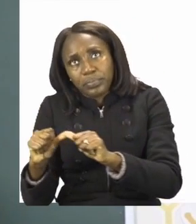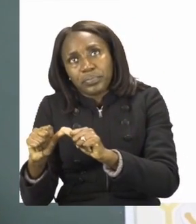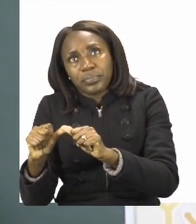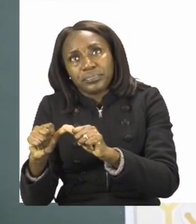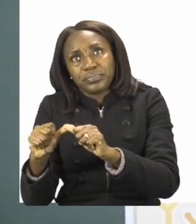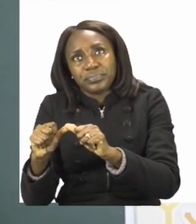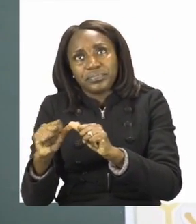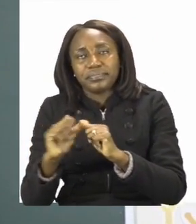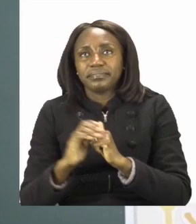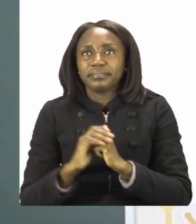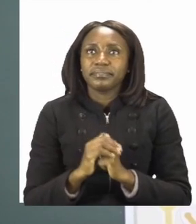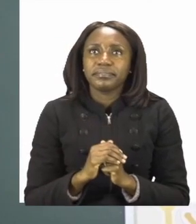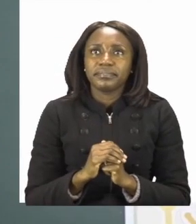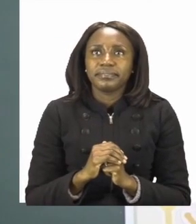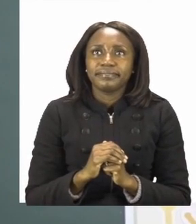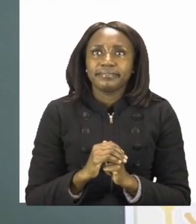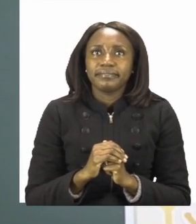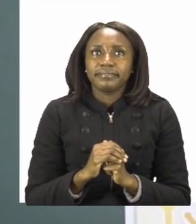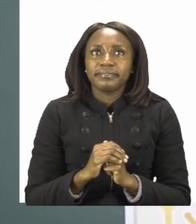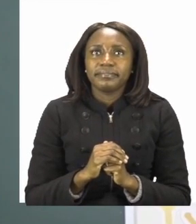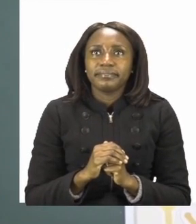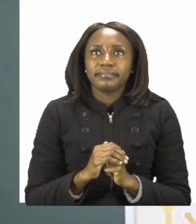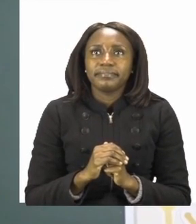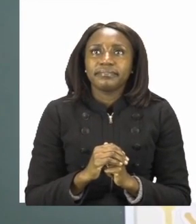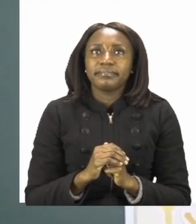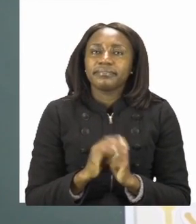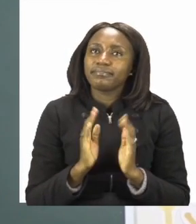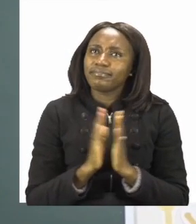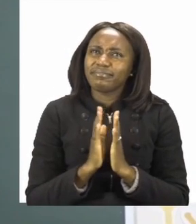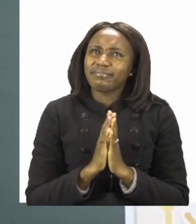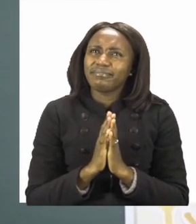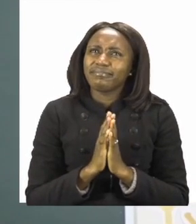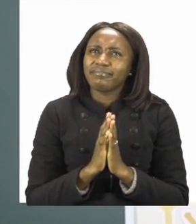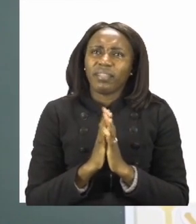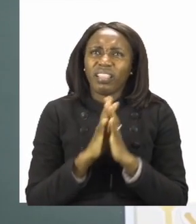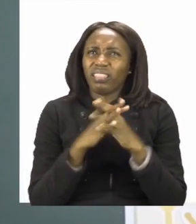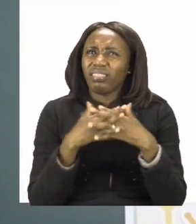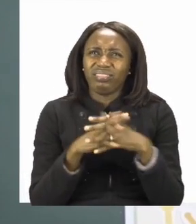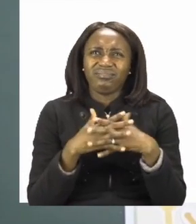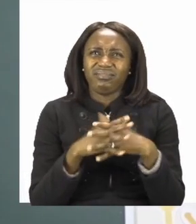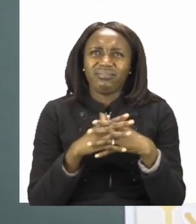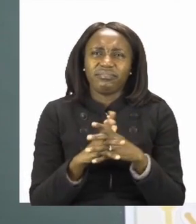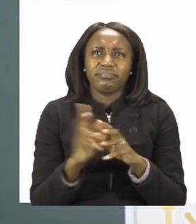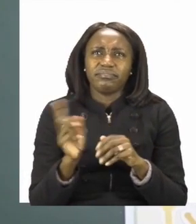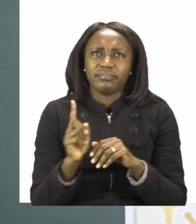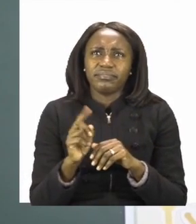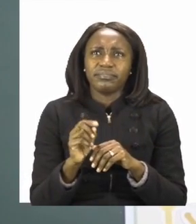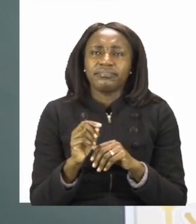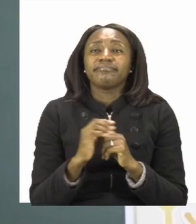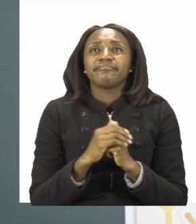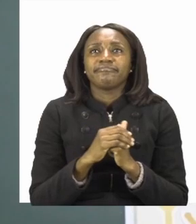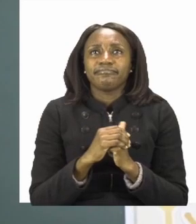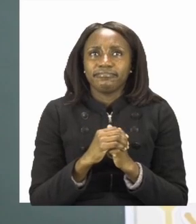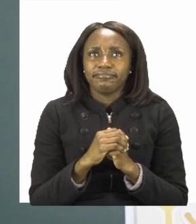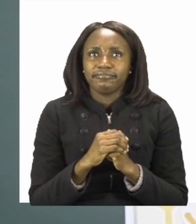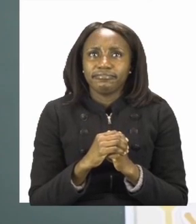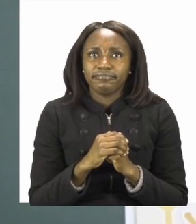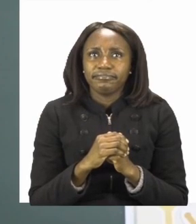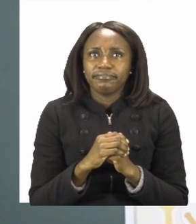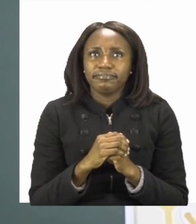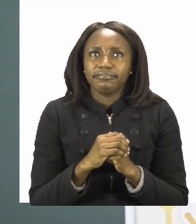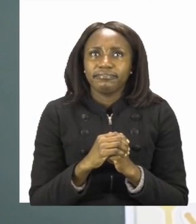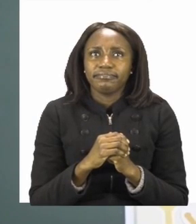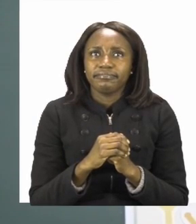to your left so that you don't miss any gaps. And if it is across, start from the